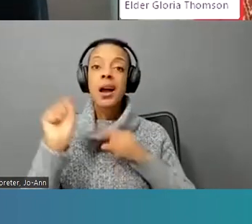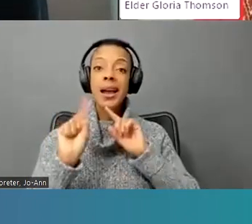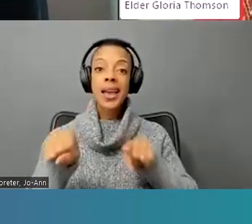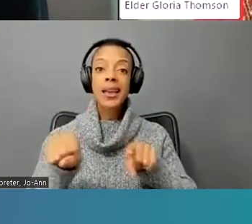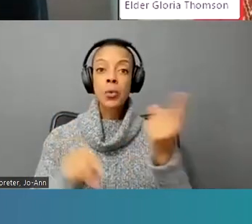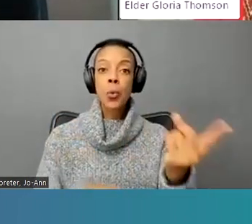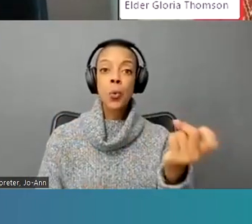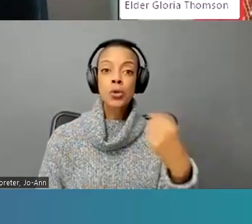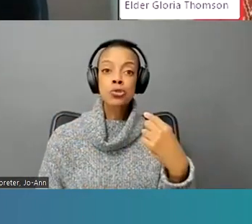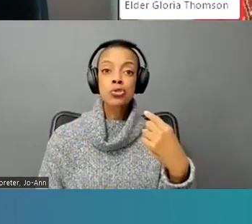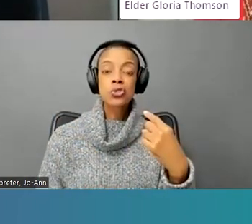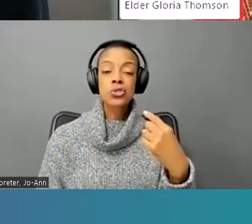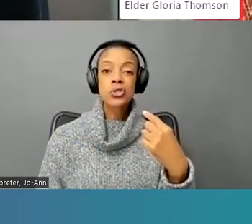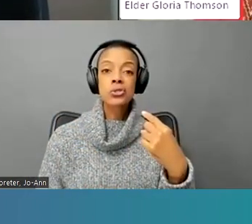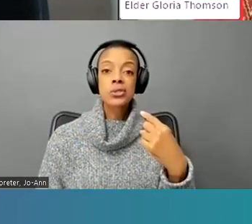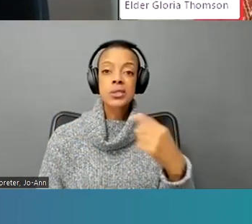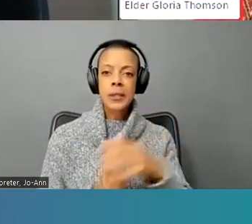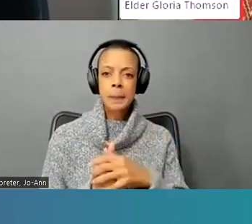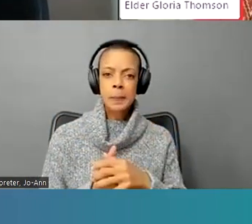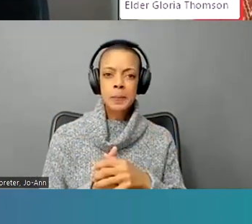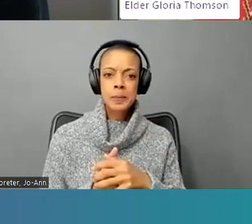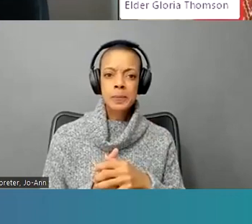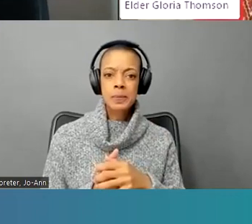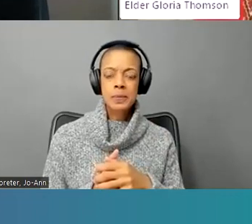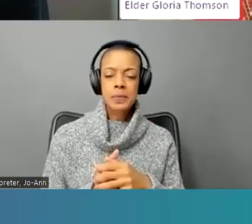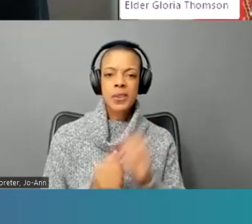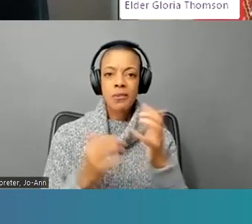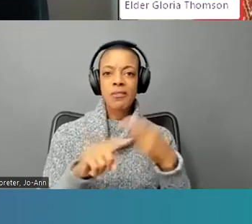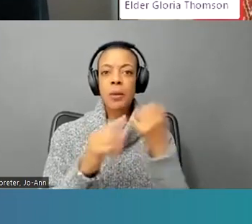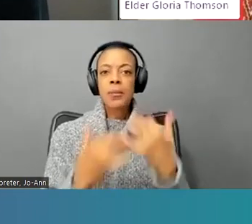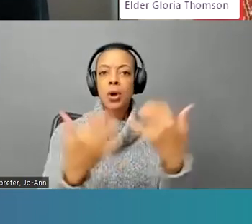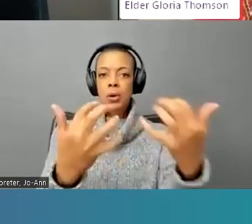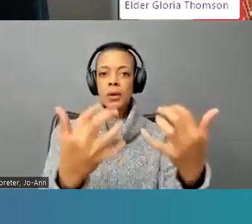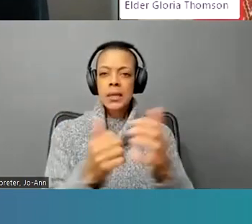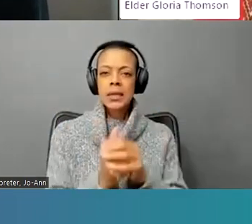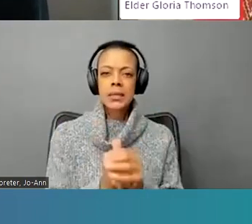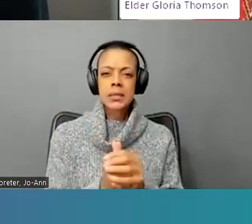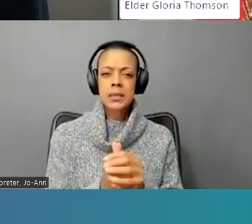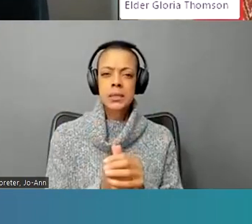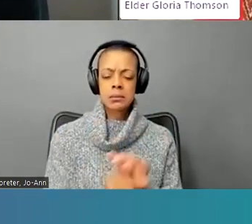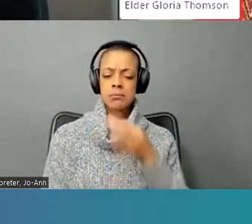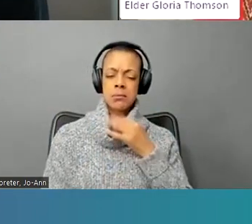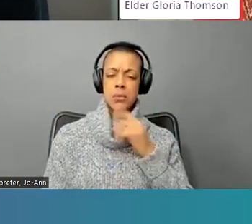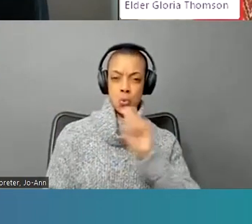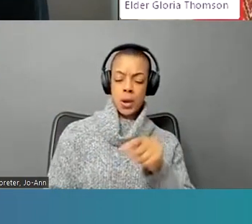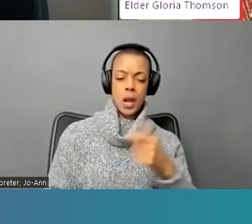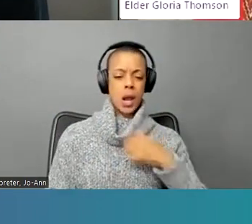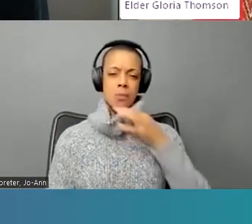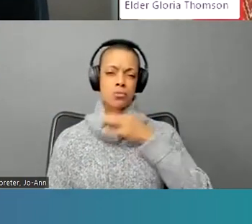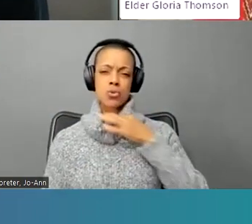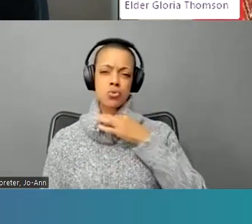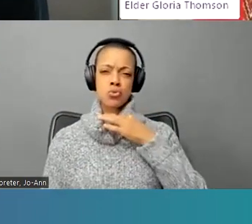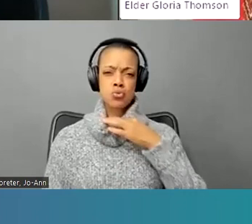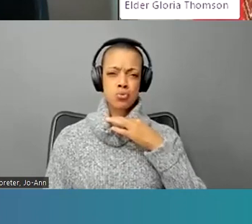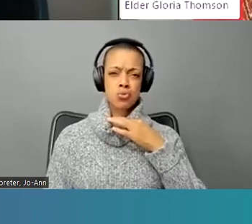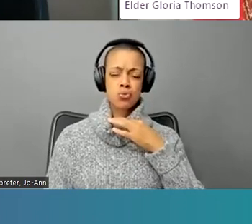questions here. Yes. Anonymous attendee. I'm curious to know more about what life